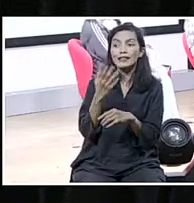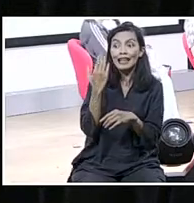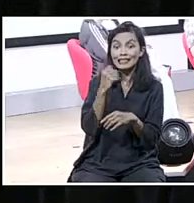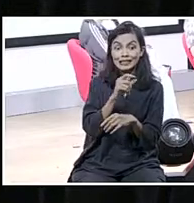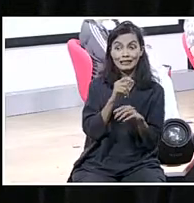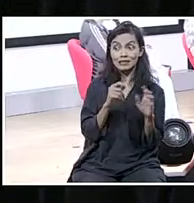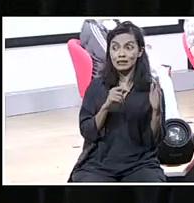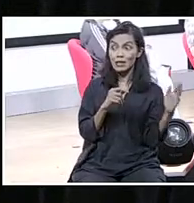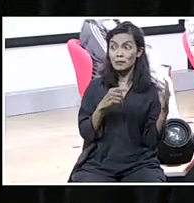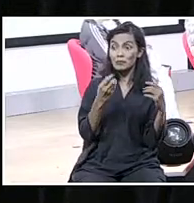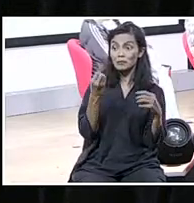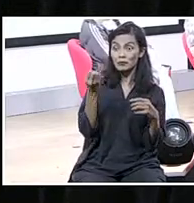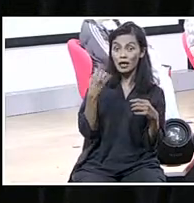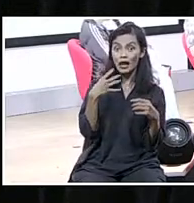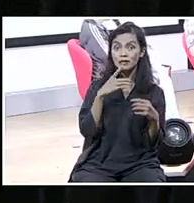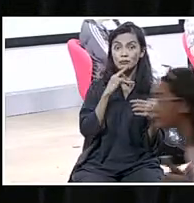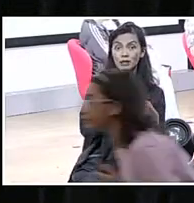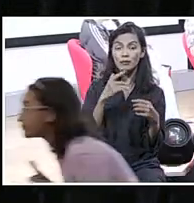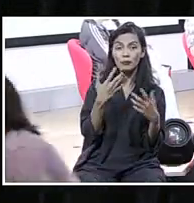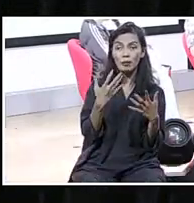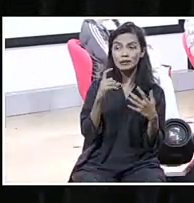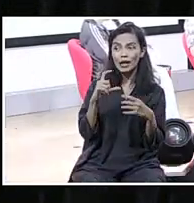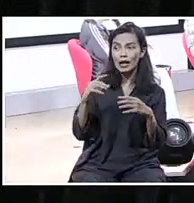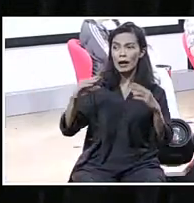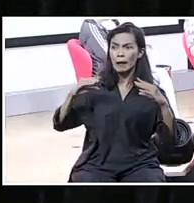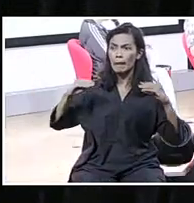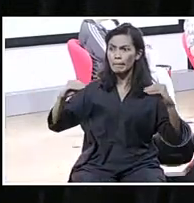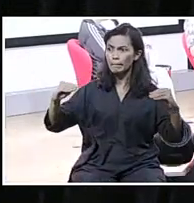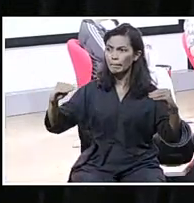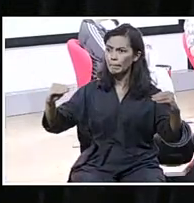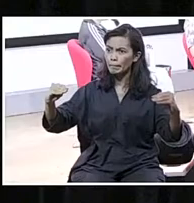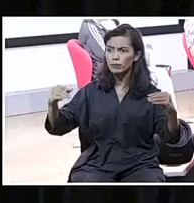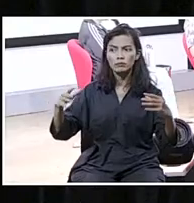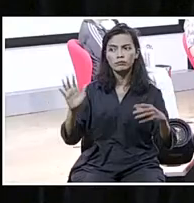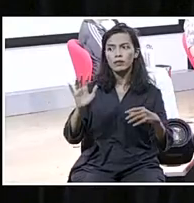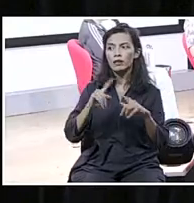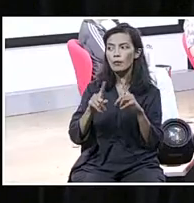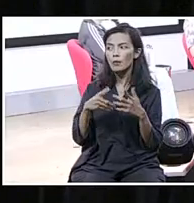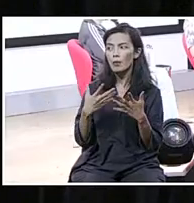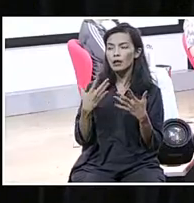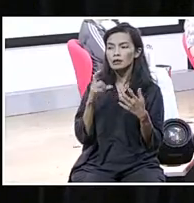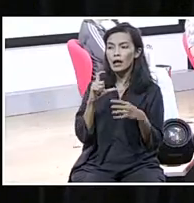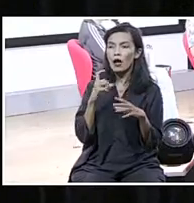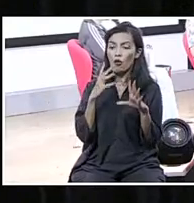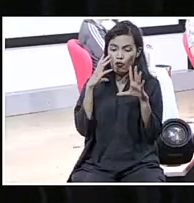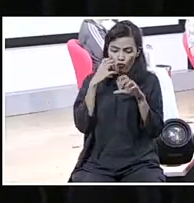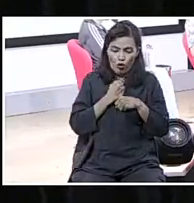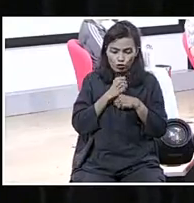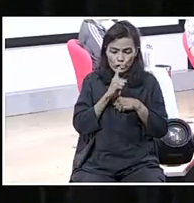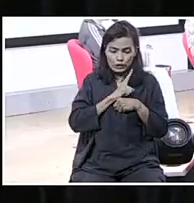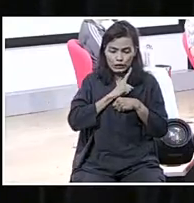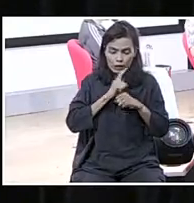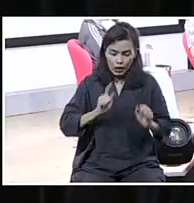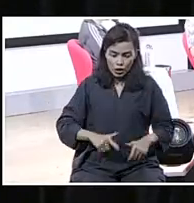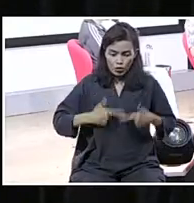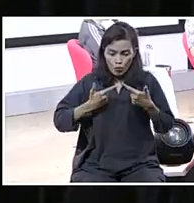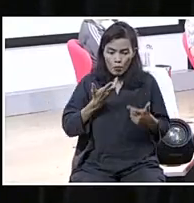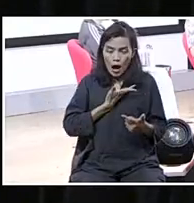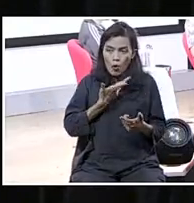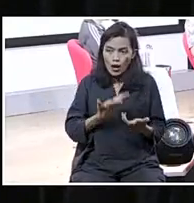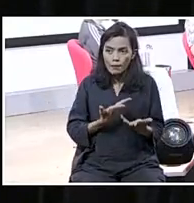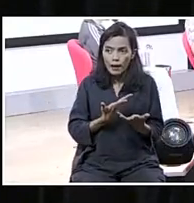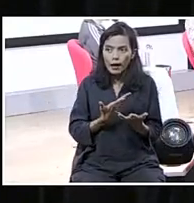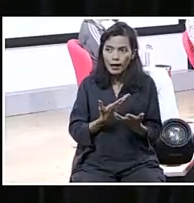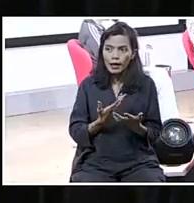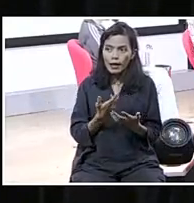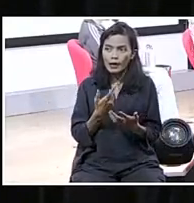that noise out. But at the end of the day, you have to focus on what it is that you want in your life. You can't,